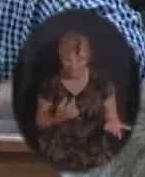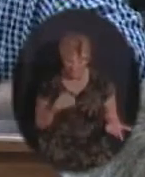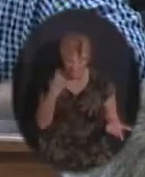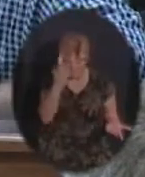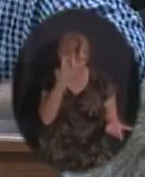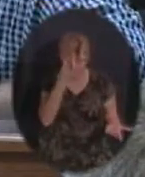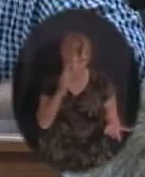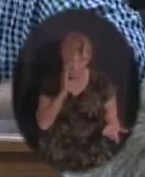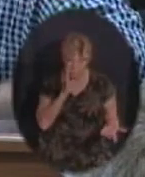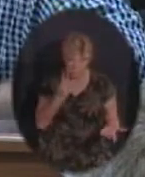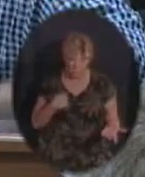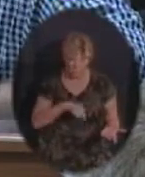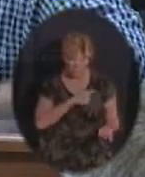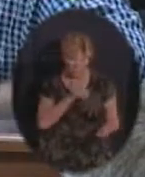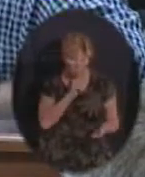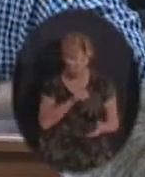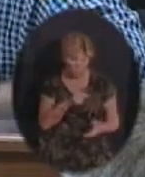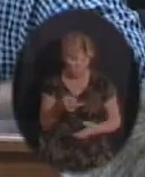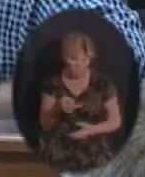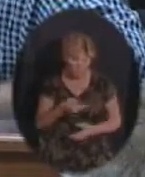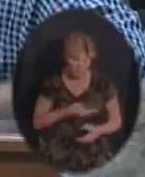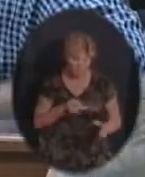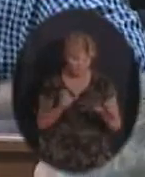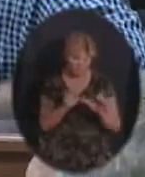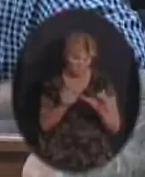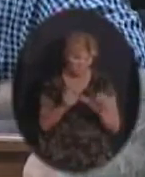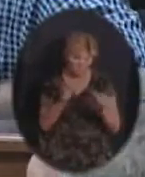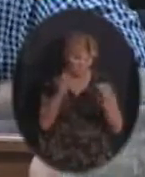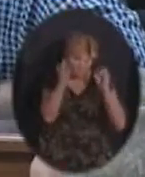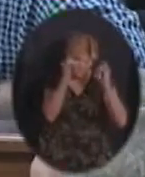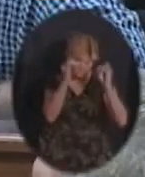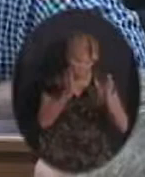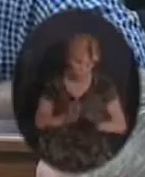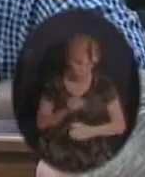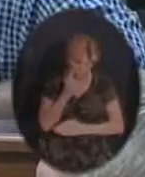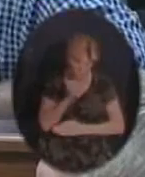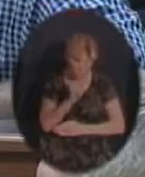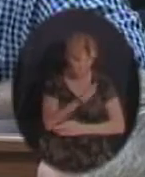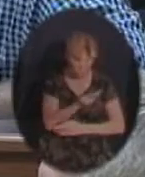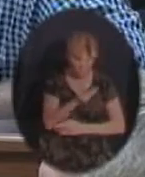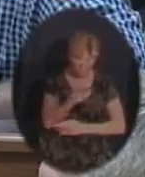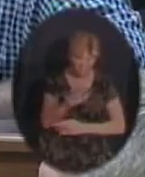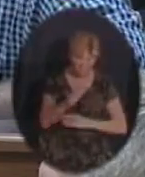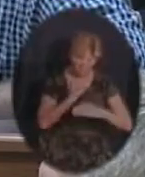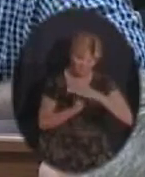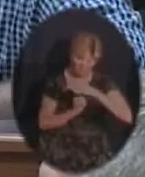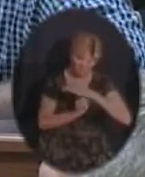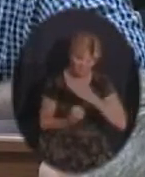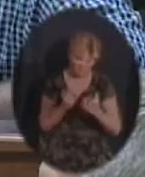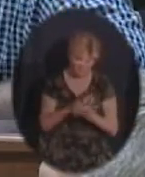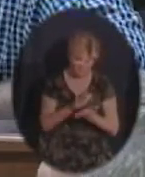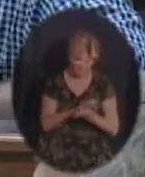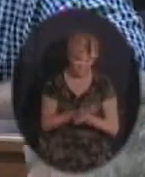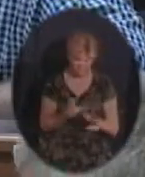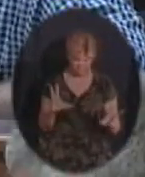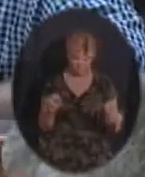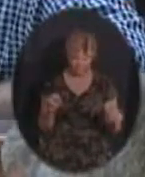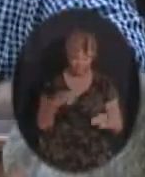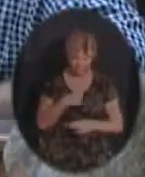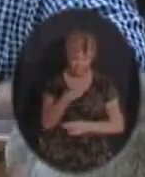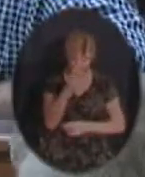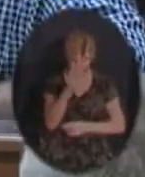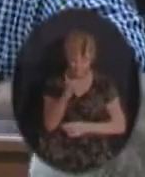for 31 elementary schools, I'm thinking probably not, at least because we've been talking about this for a number of years to begin with.